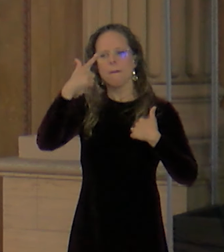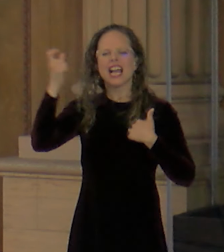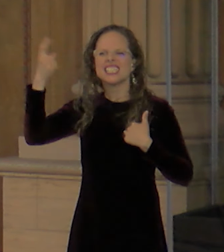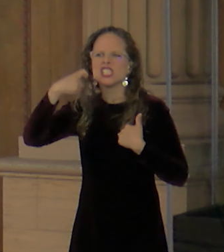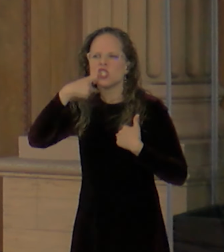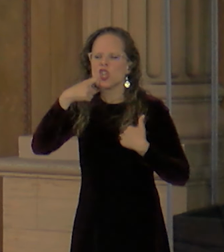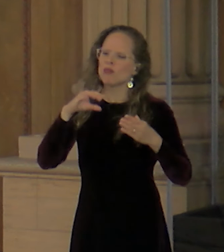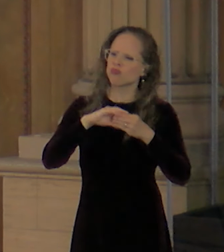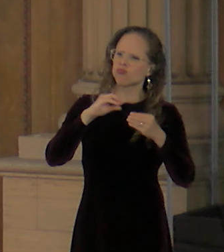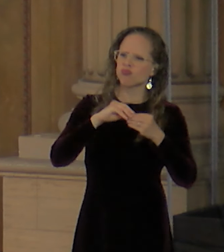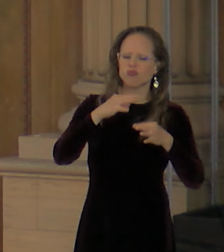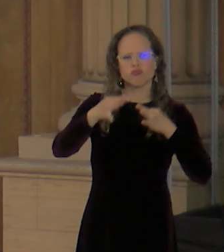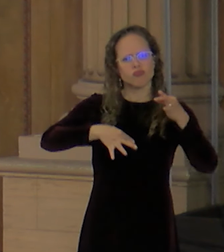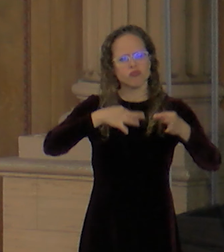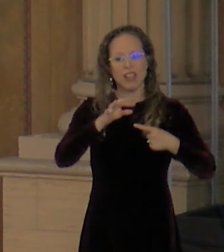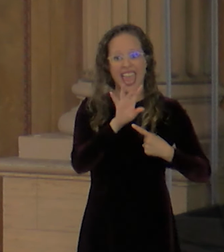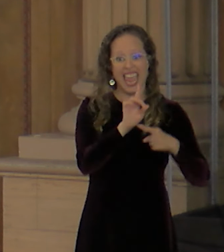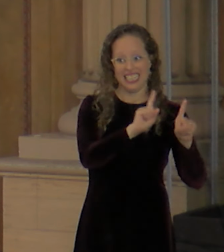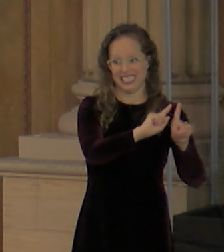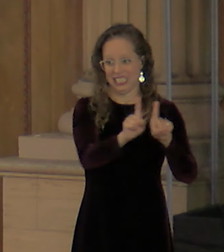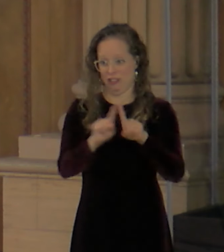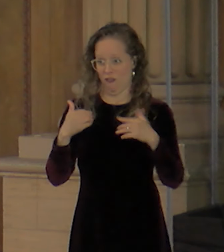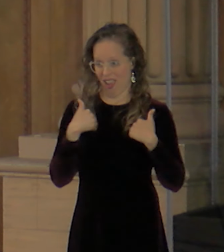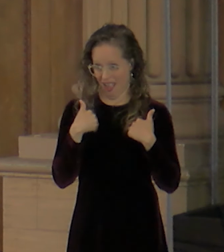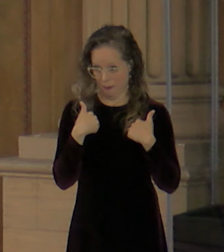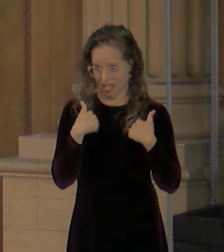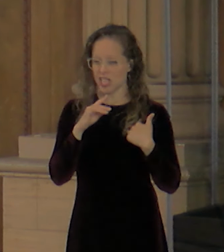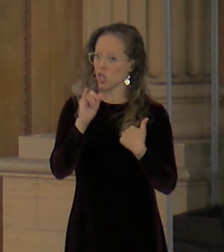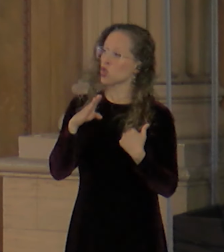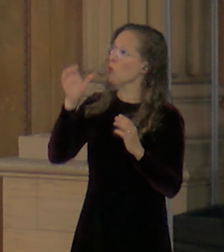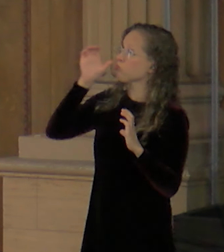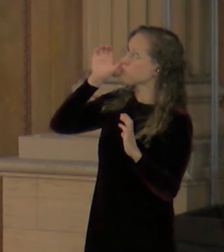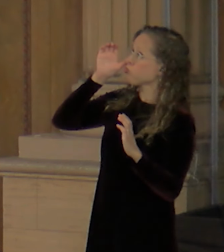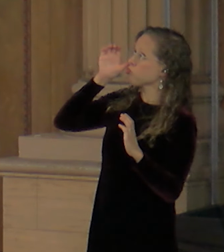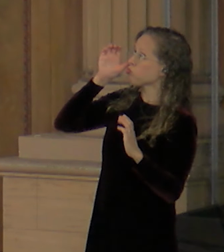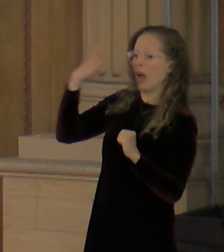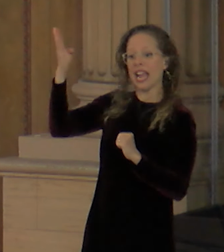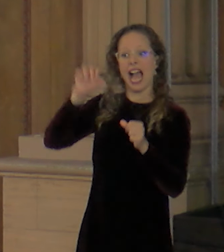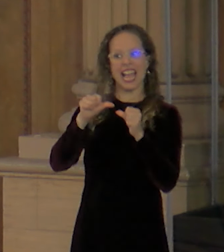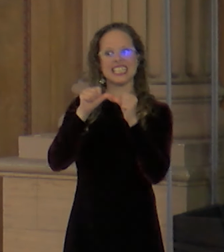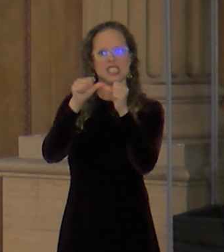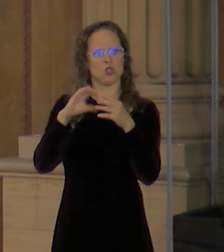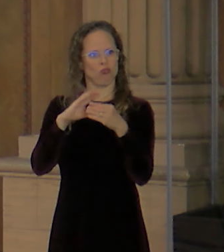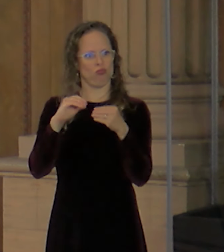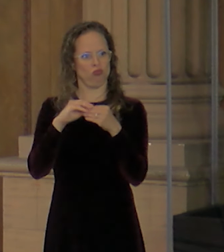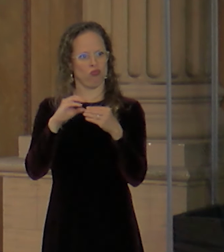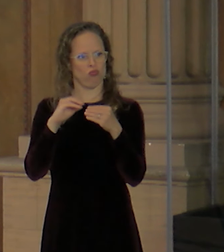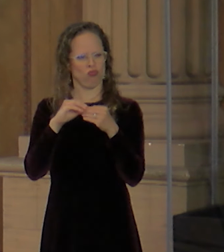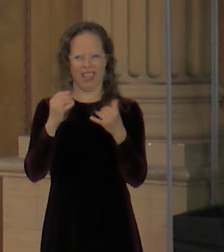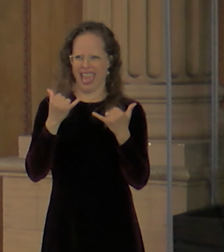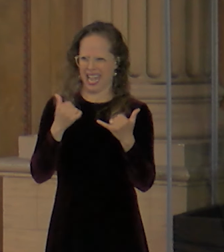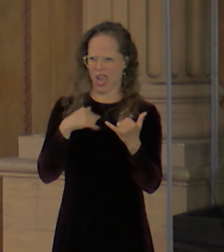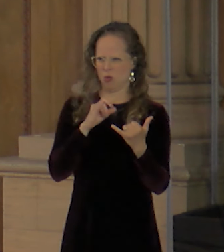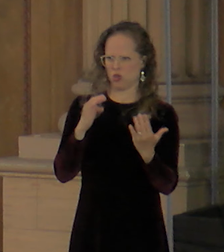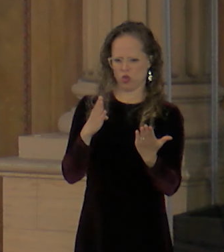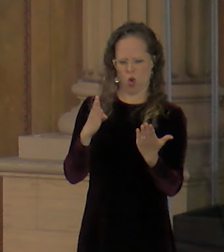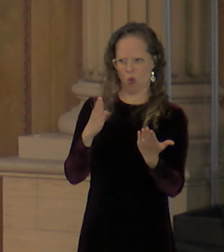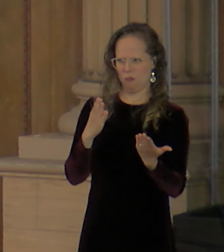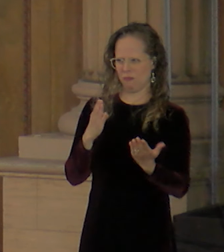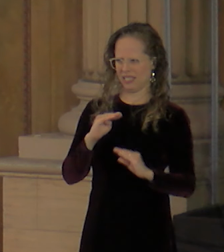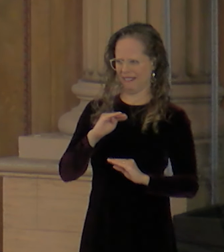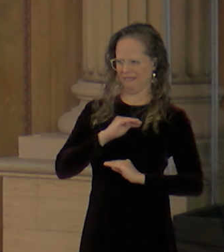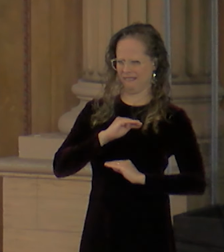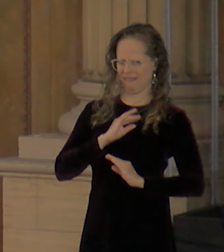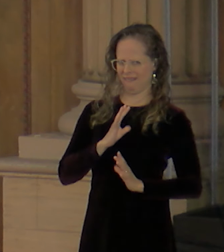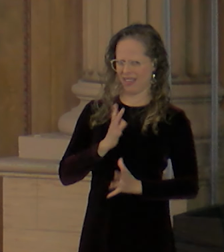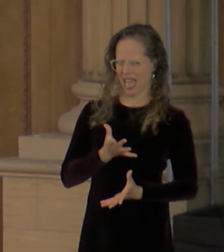animals. In the first speech, Job decided to be quiet, and then God goes on to describe 2 more animals, and now Job's all better, which doesn't make sense. I